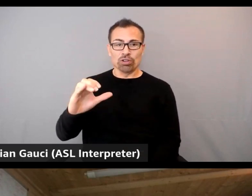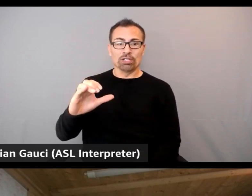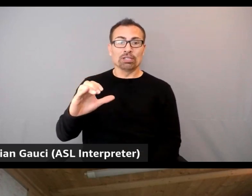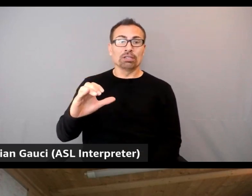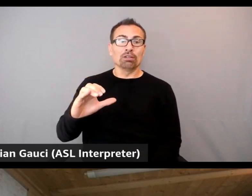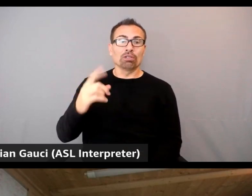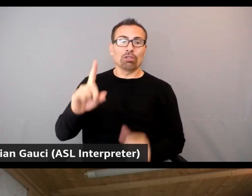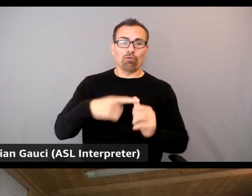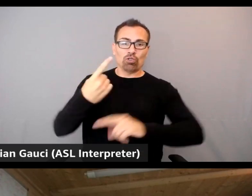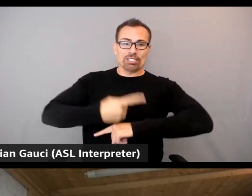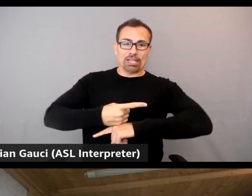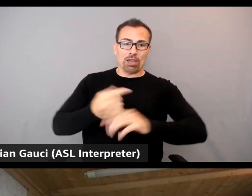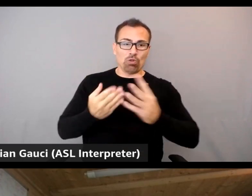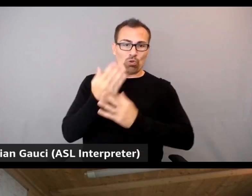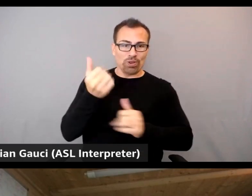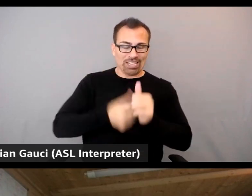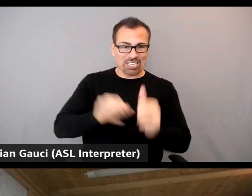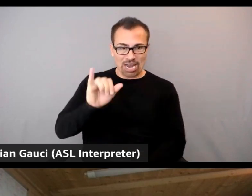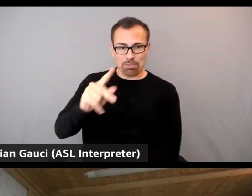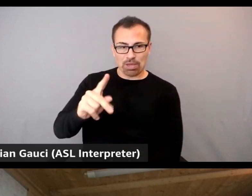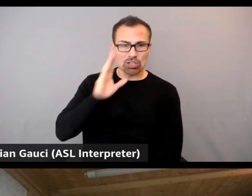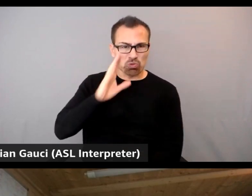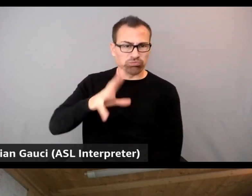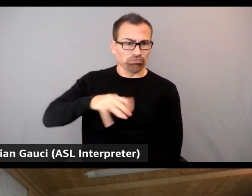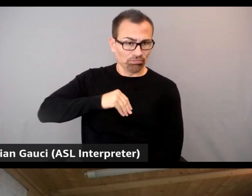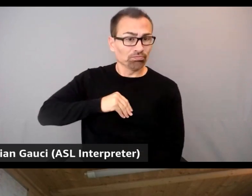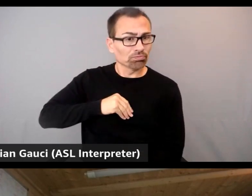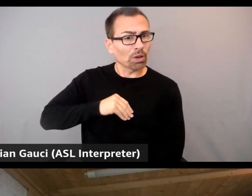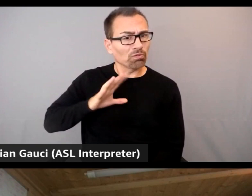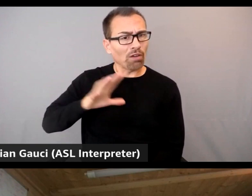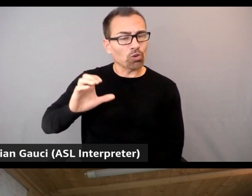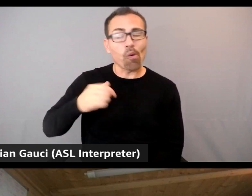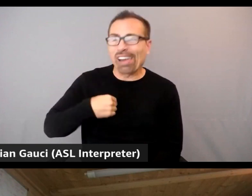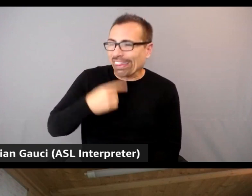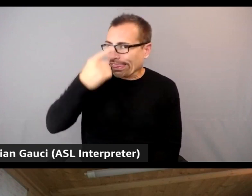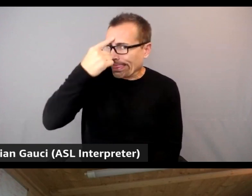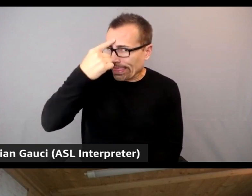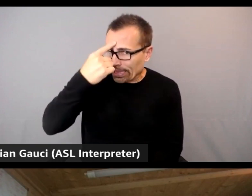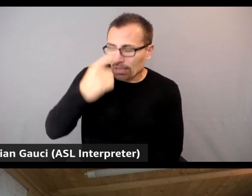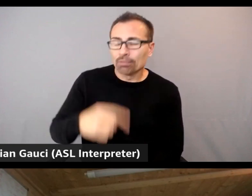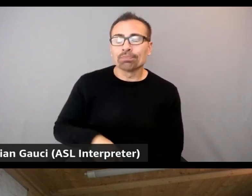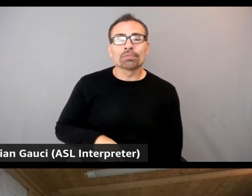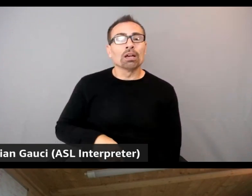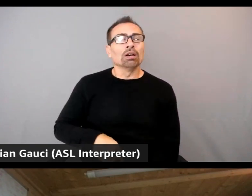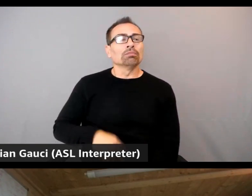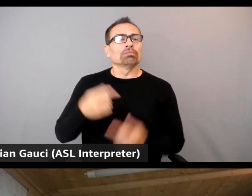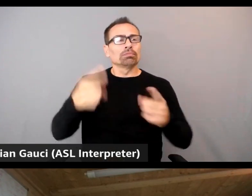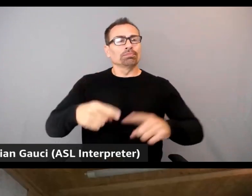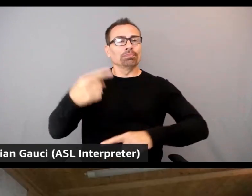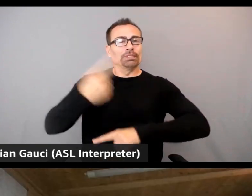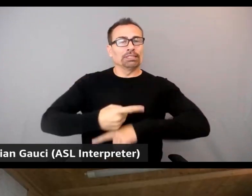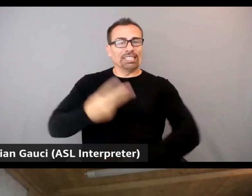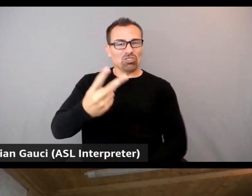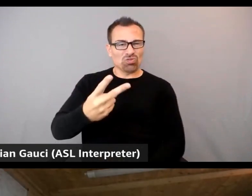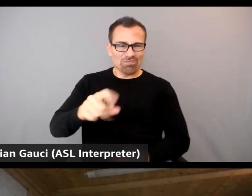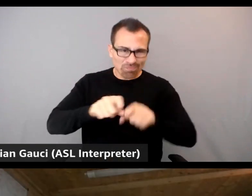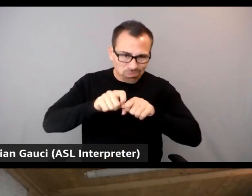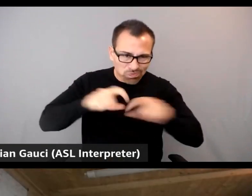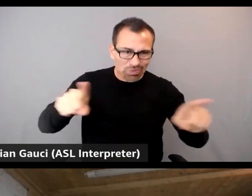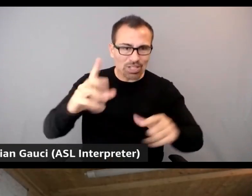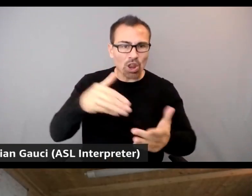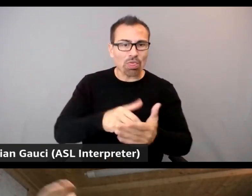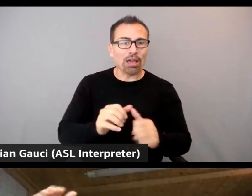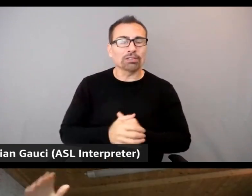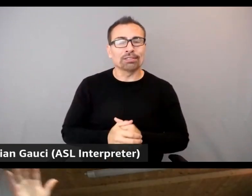okay? Because I know they'll accept around 500, or I think they'll accept around 500. And then day two, I'll do 1,000. And then day three, I'll